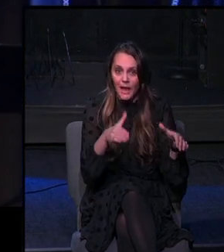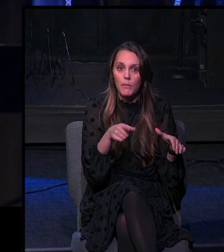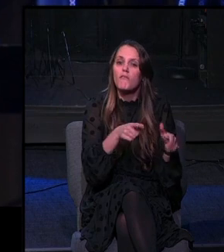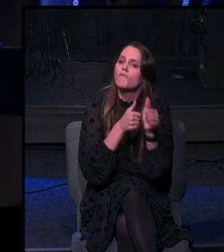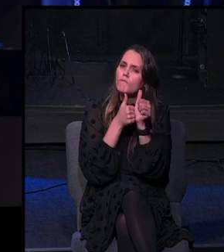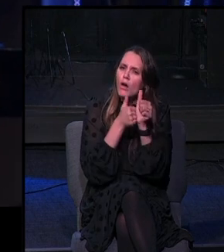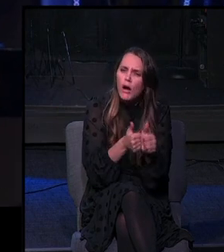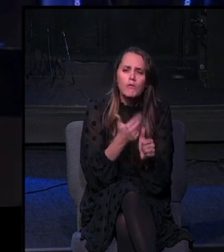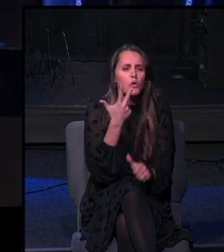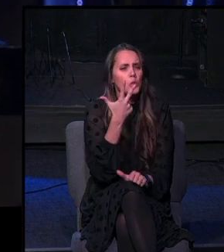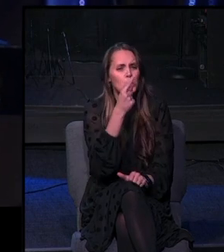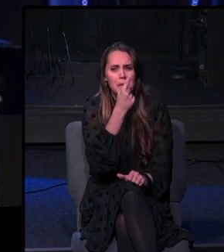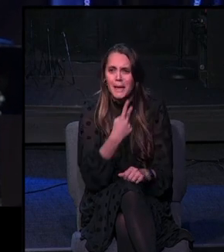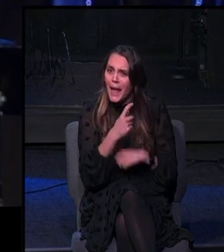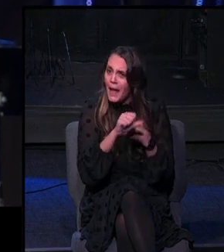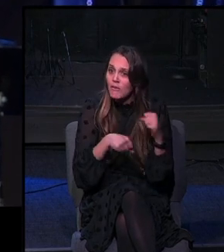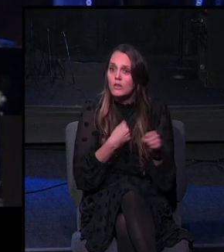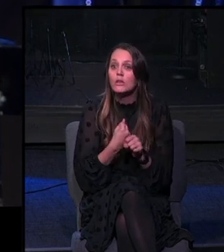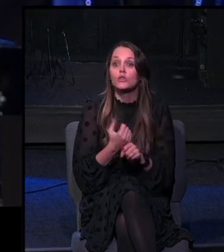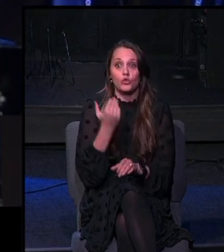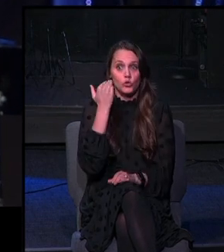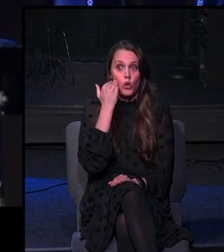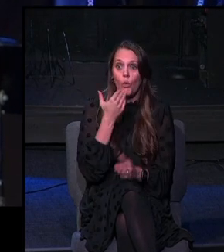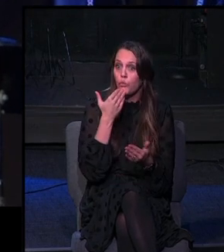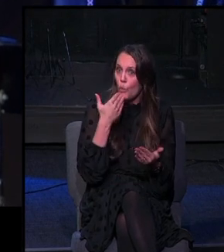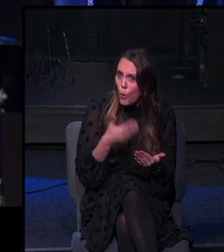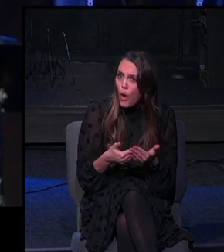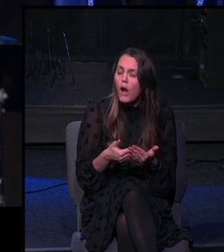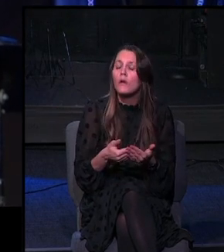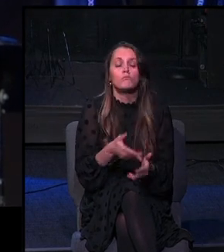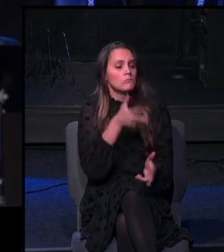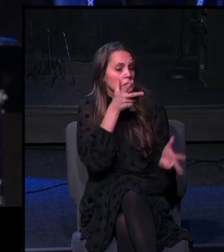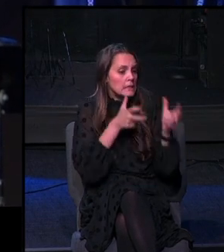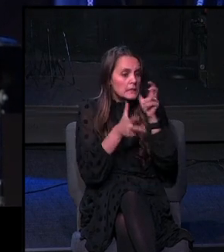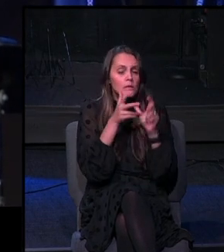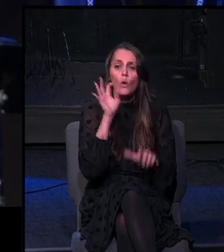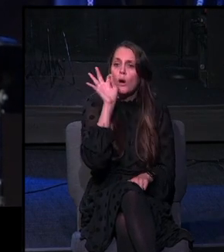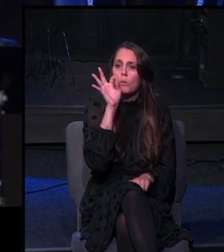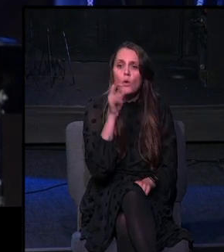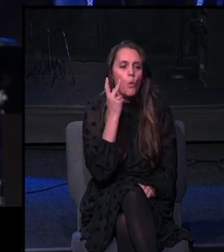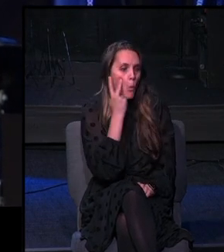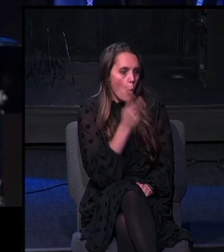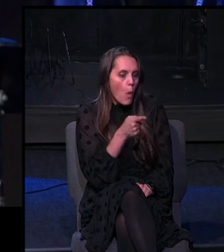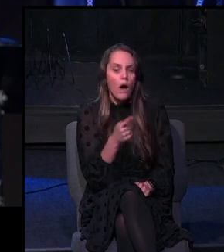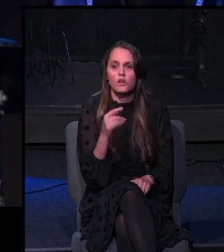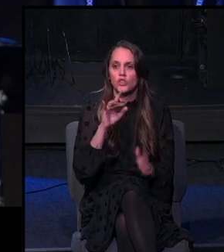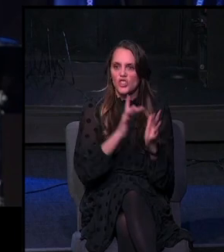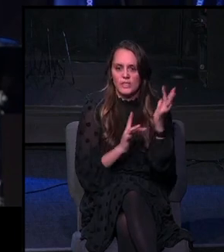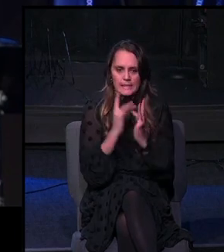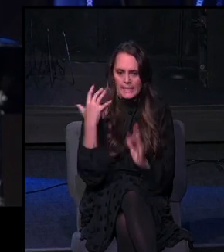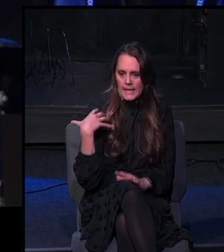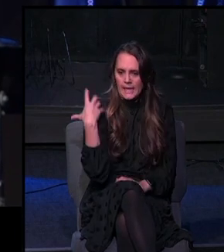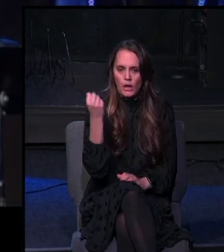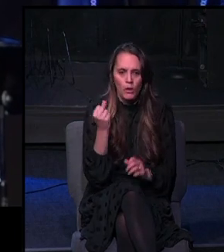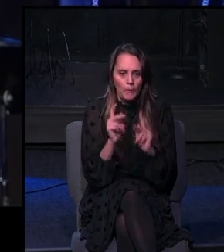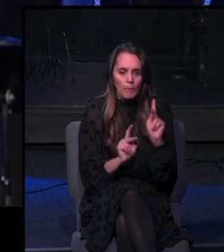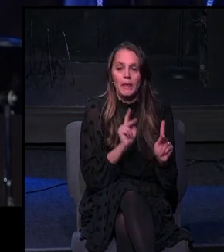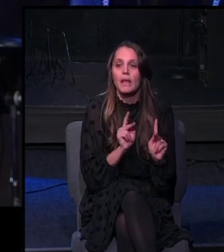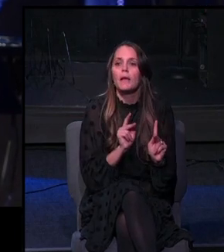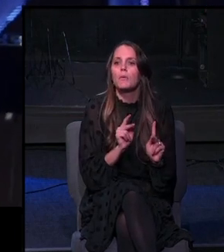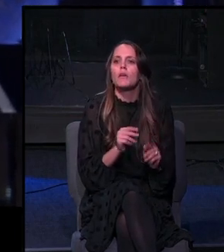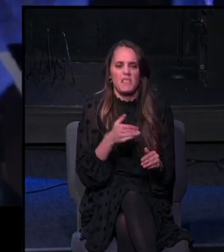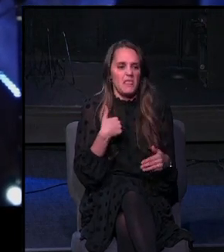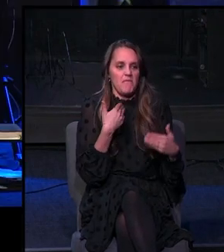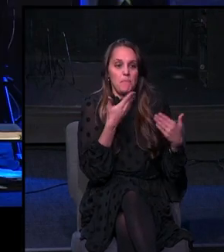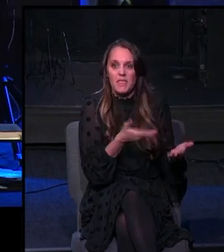him well. They've listened to him teach. They've seen him preach. They've watched him heal people. They've seen and they've been present for the miracles. It's in this setting